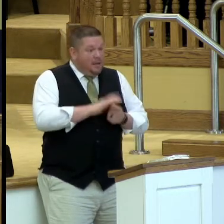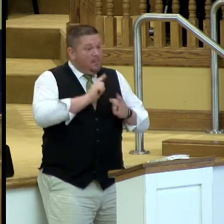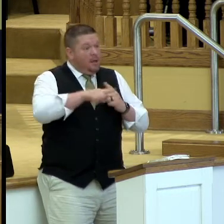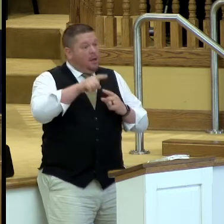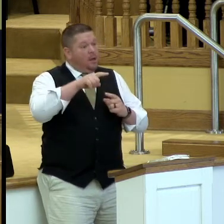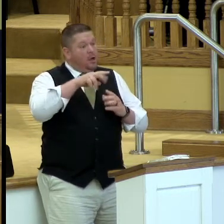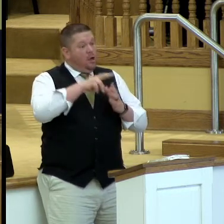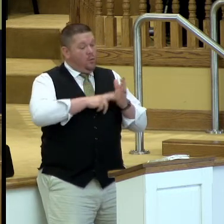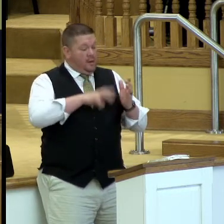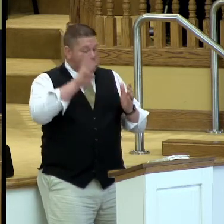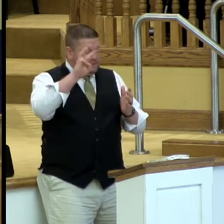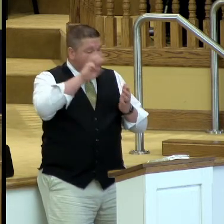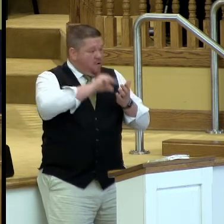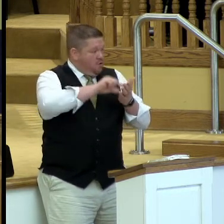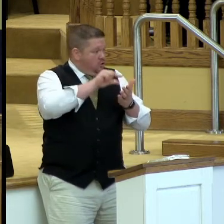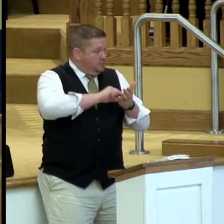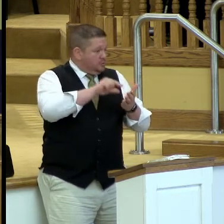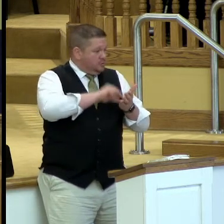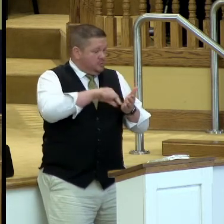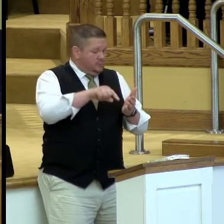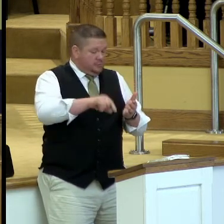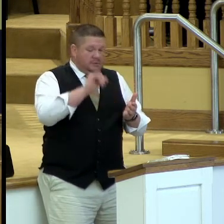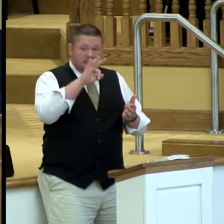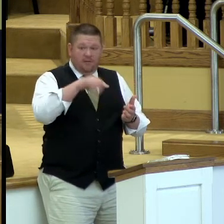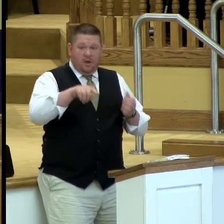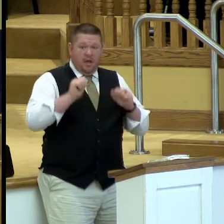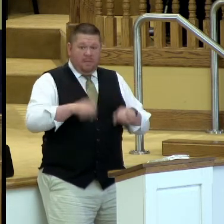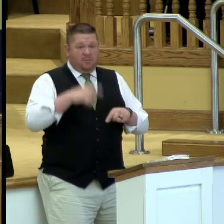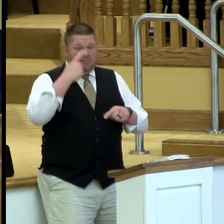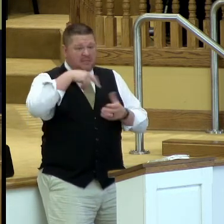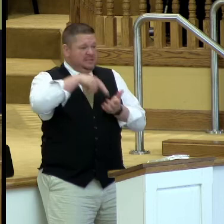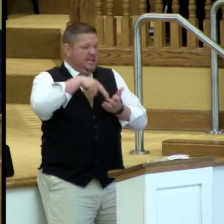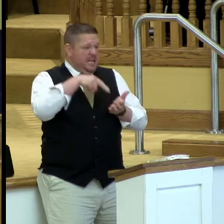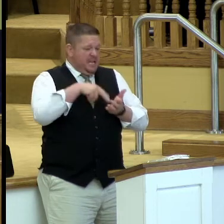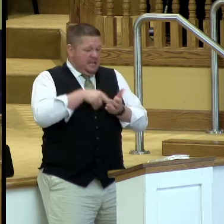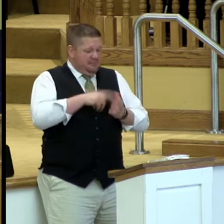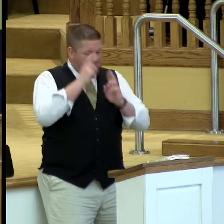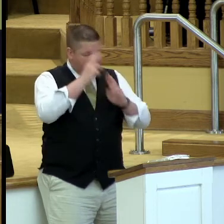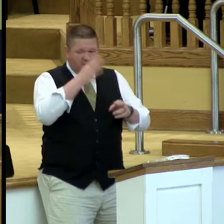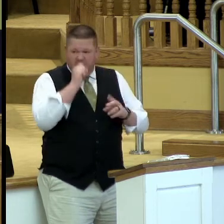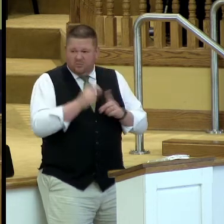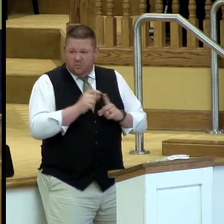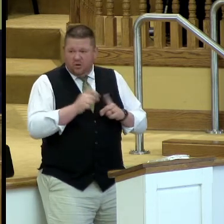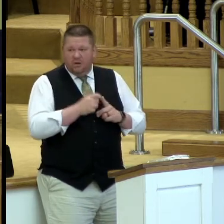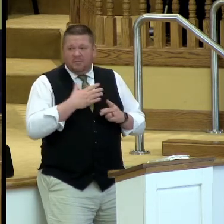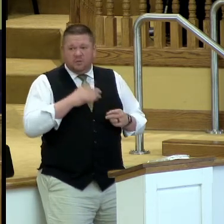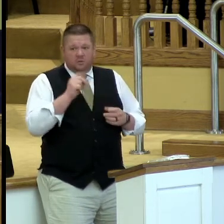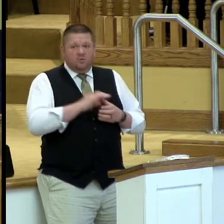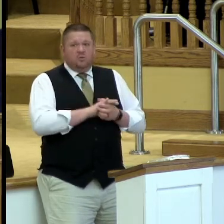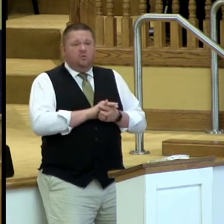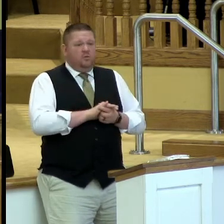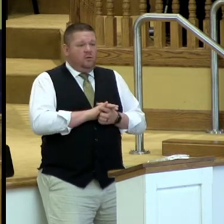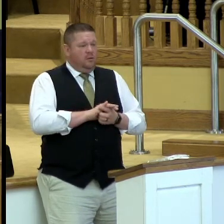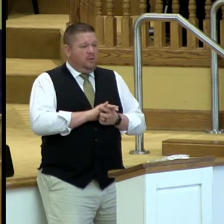But we're reading six verses. If you are willing and able, if you could stand in reference to the word, please do.